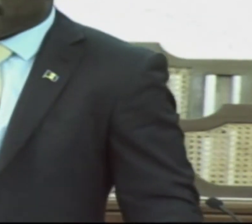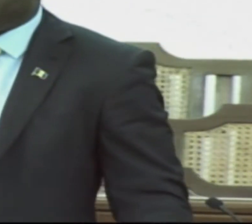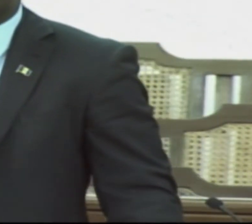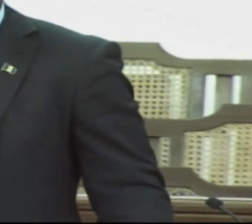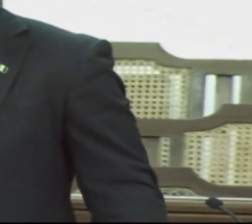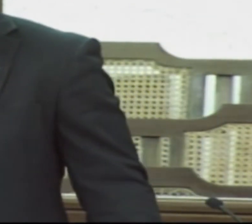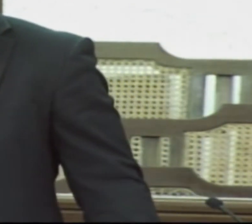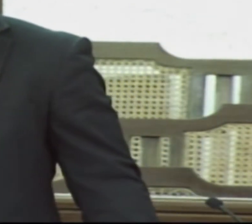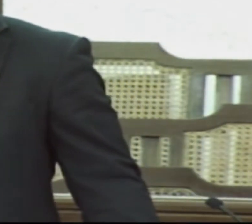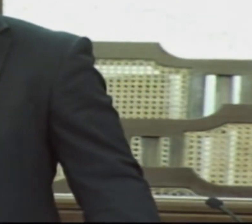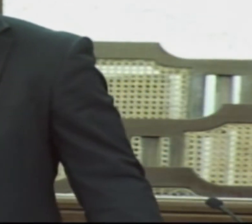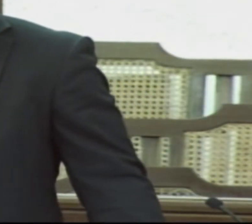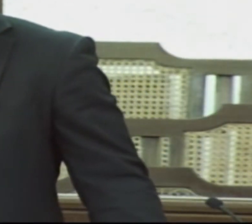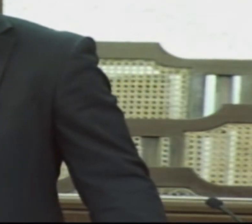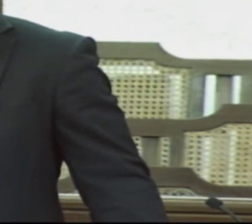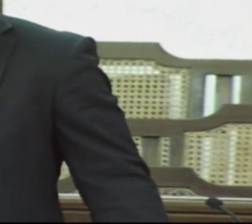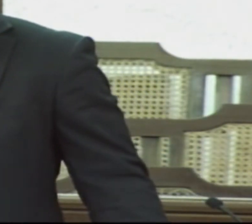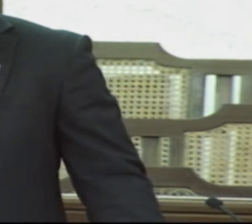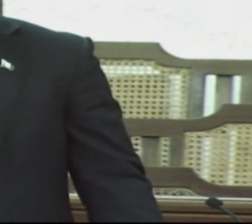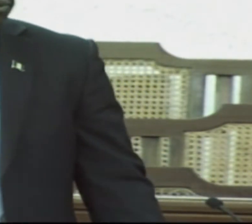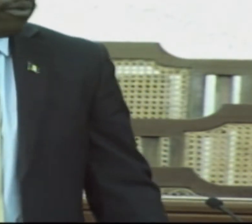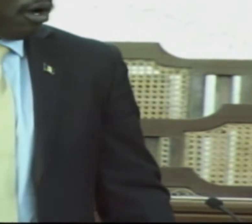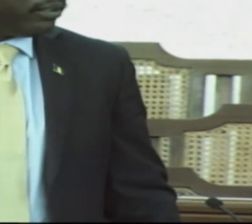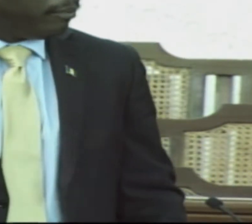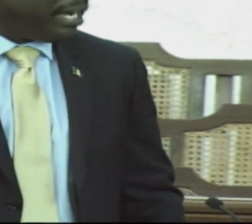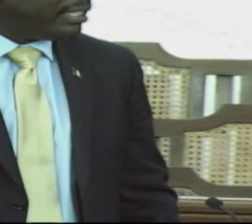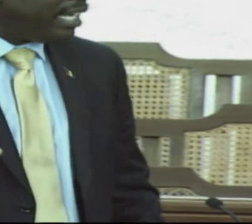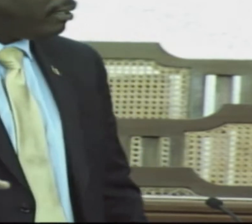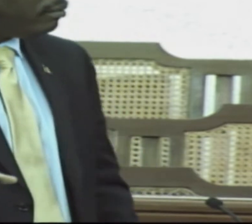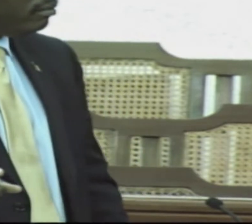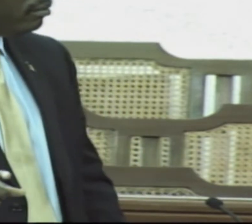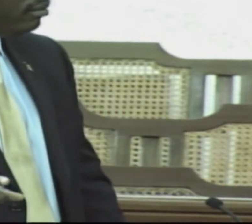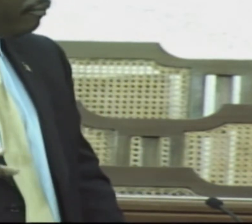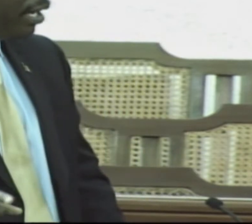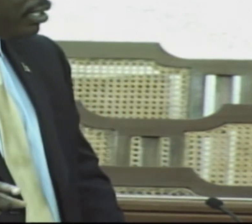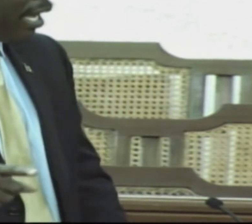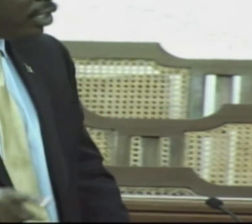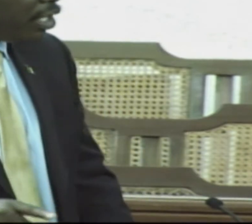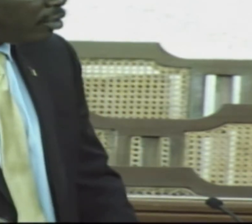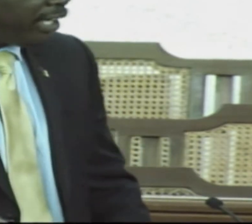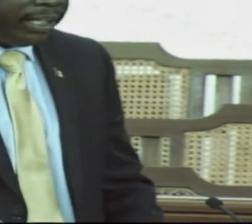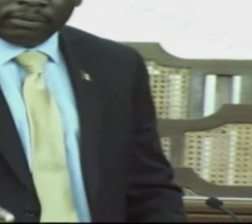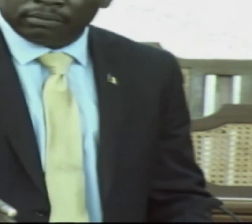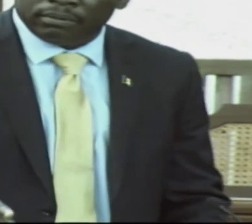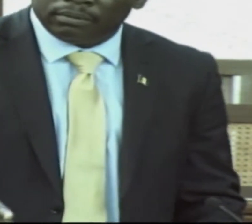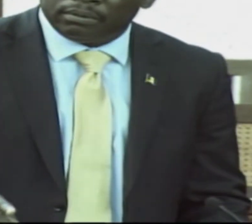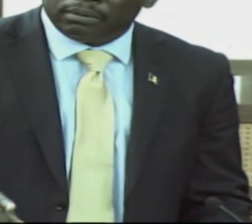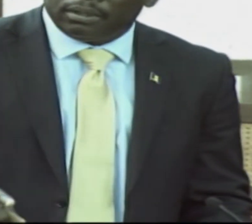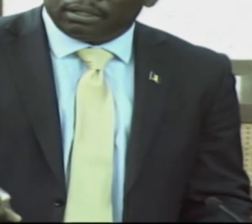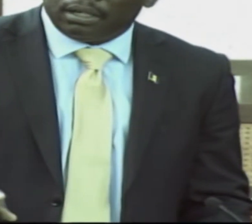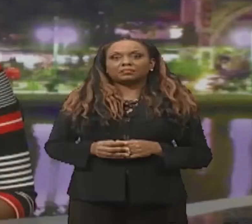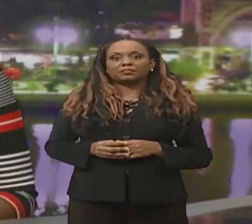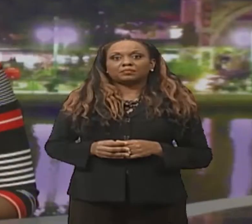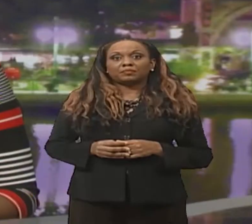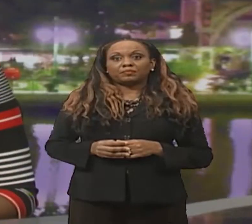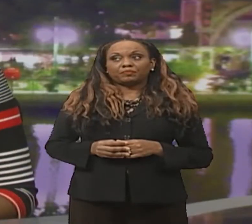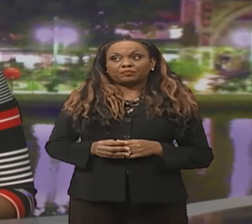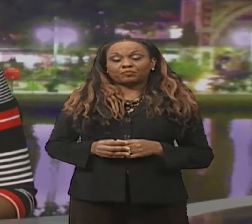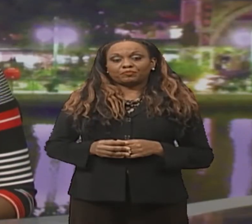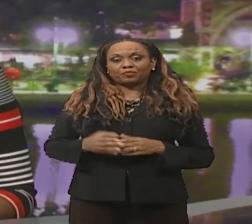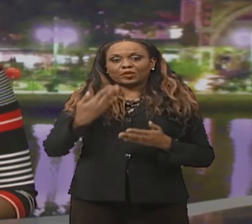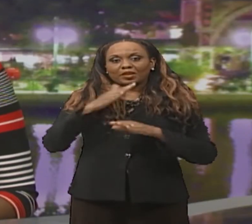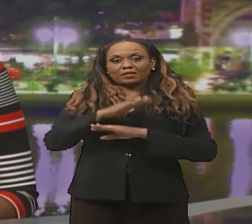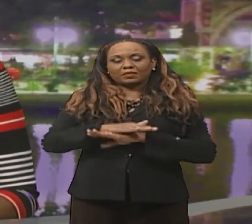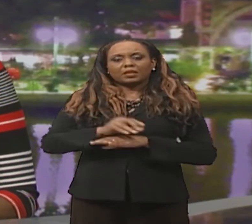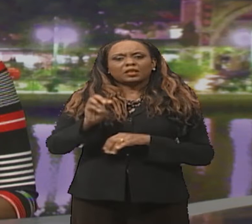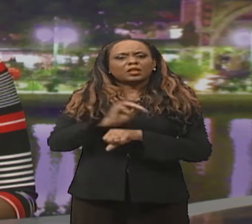in Barbados, sir, and is that we want to maintain the fixed exchange rate. Well, Mr.